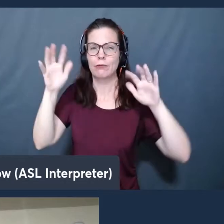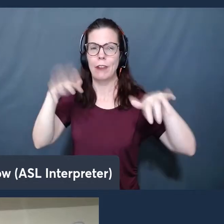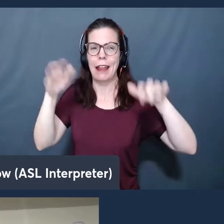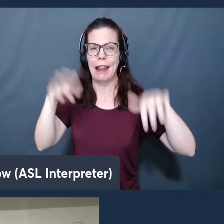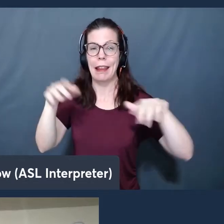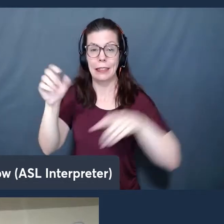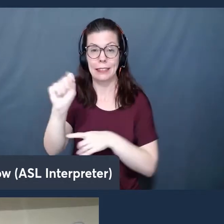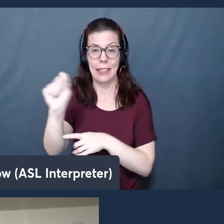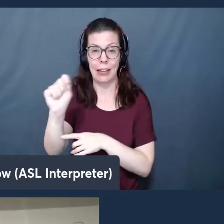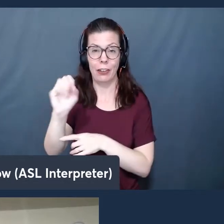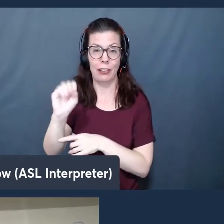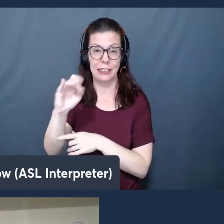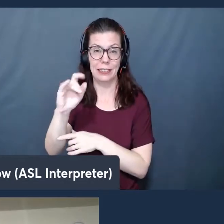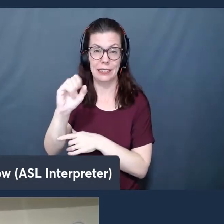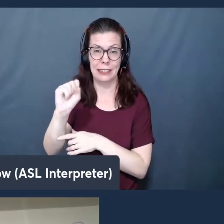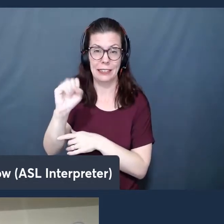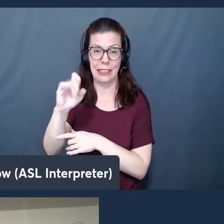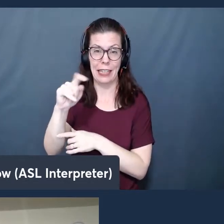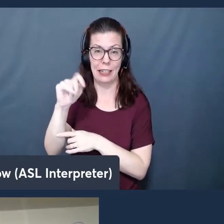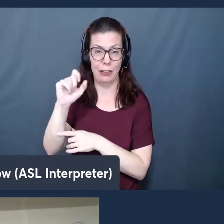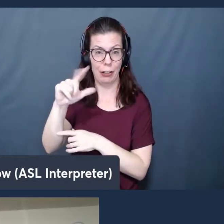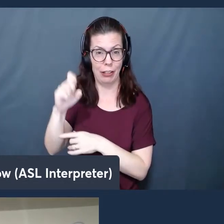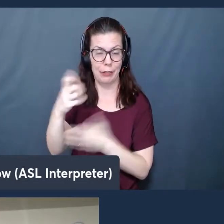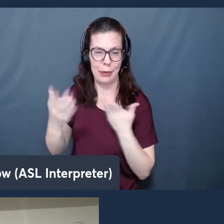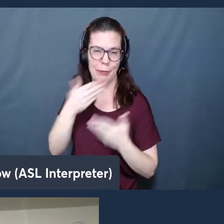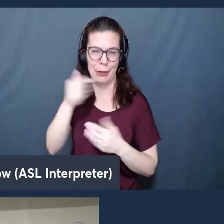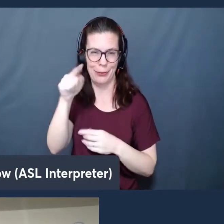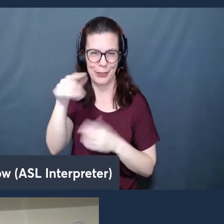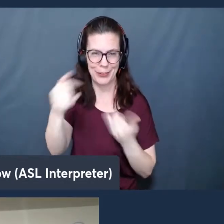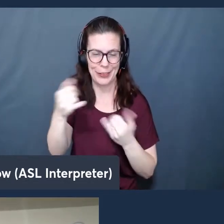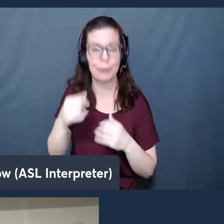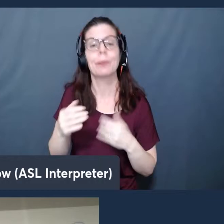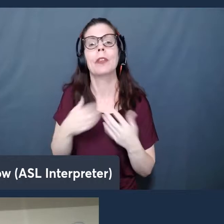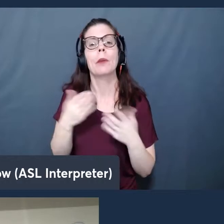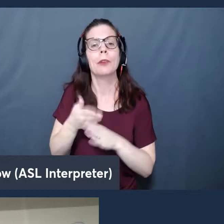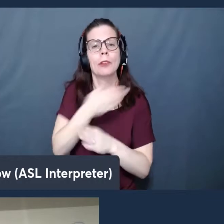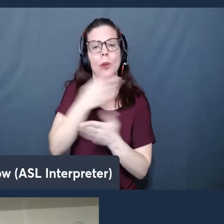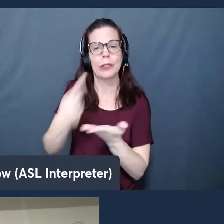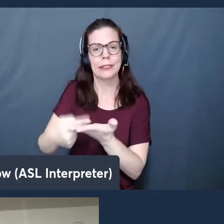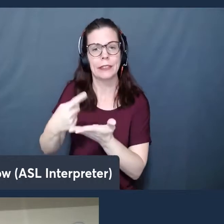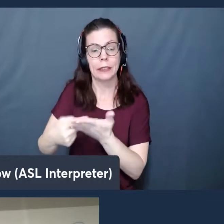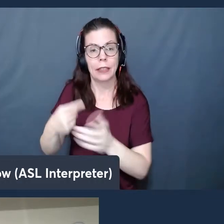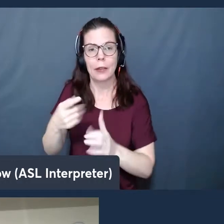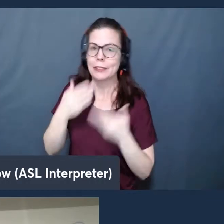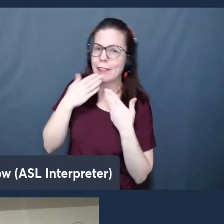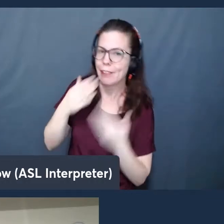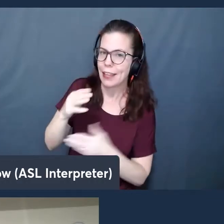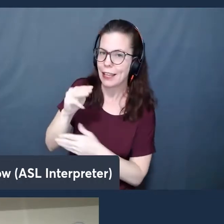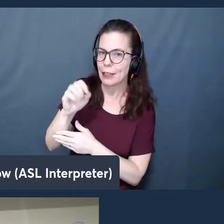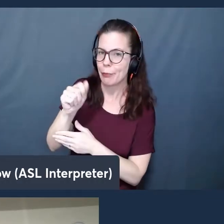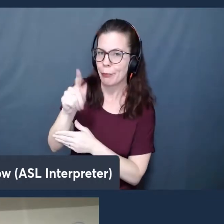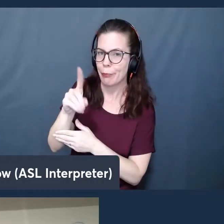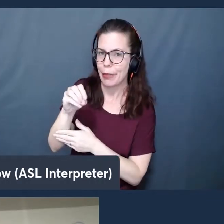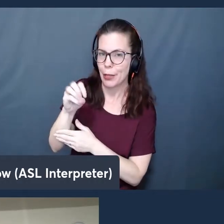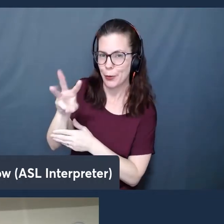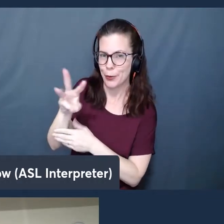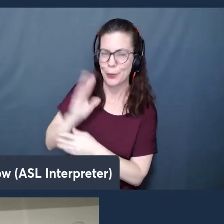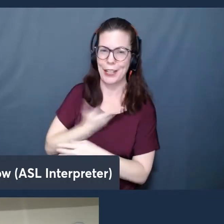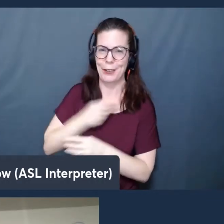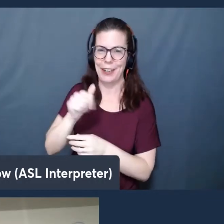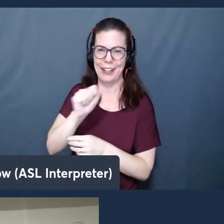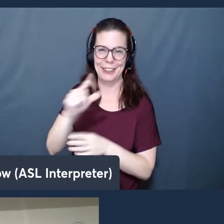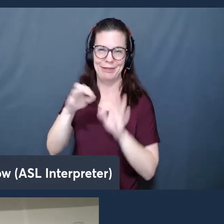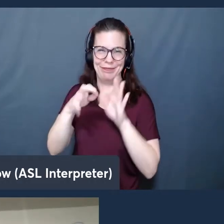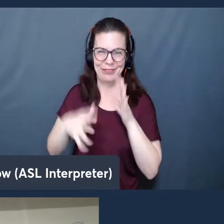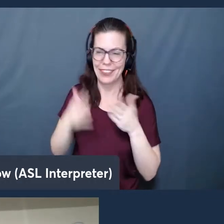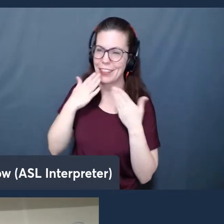so you may have it better. Uh, Before we get to start about those things, I also like to thank Meadow, our ASL interpreter. Thank you very much for being